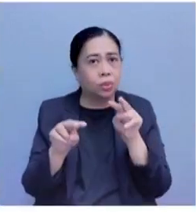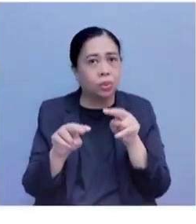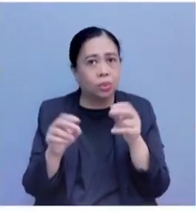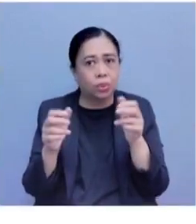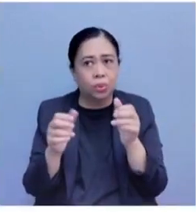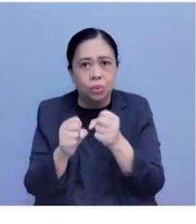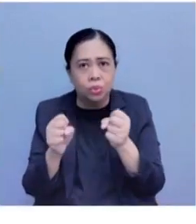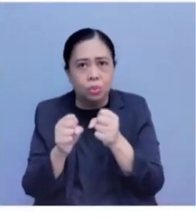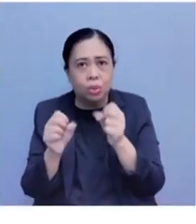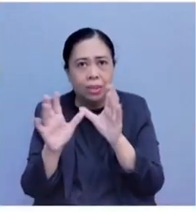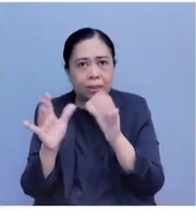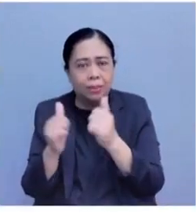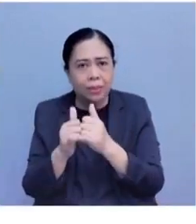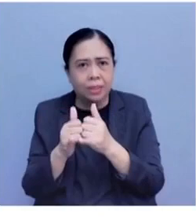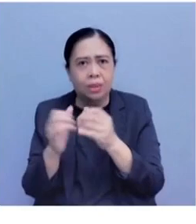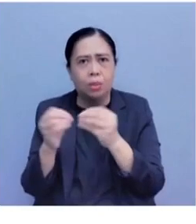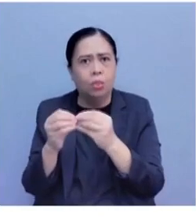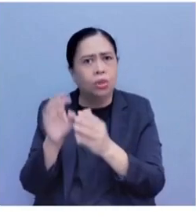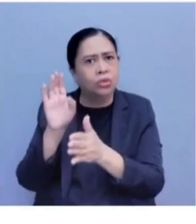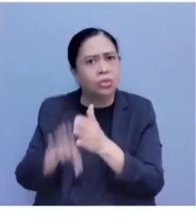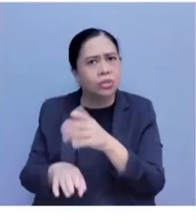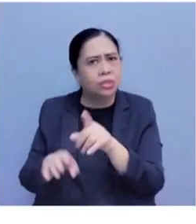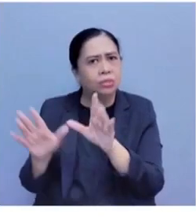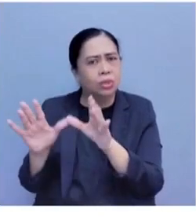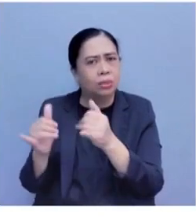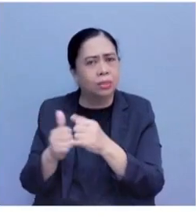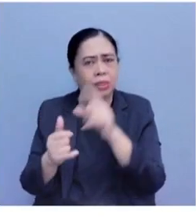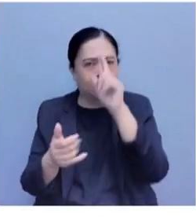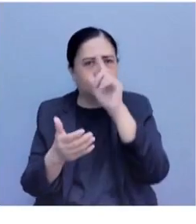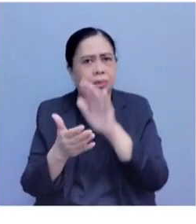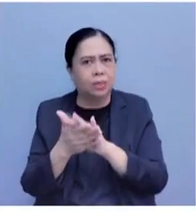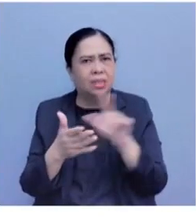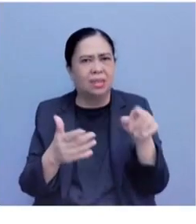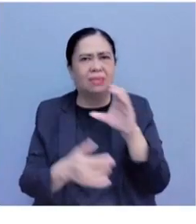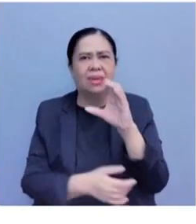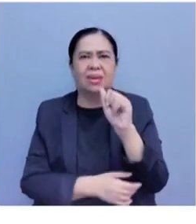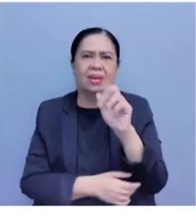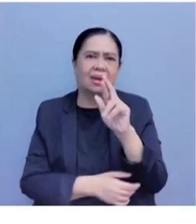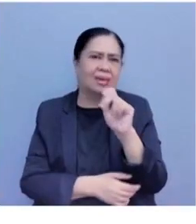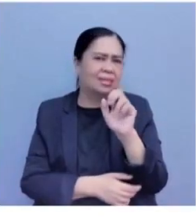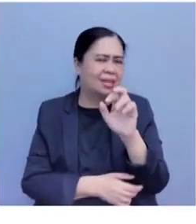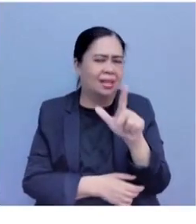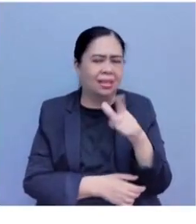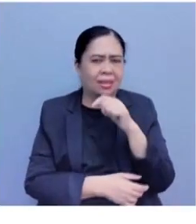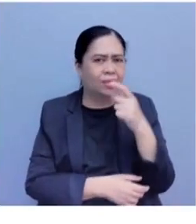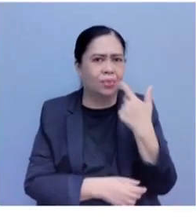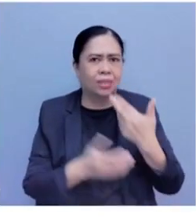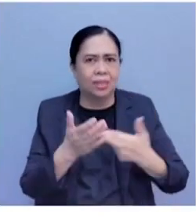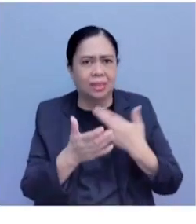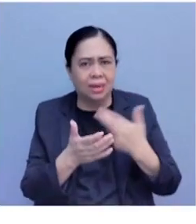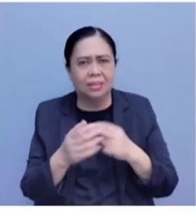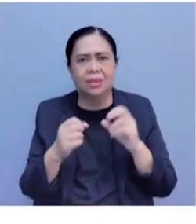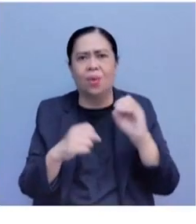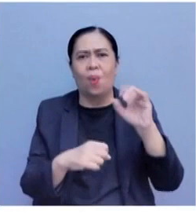players, parang mas mura sila. We really believe that there is a cartel, hindi lang sa bigas, pati dito sa